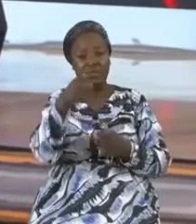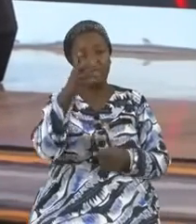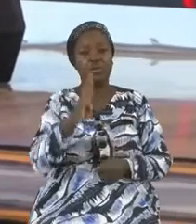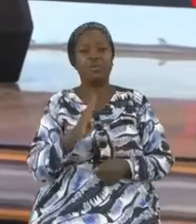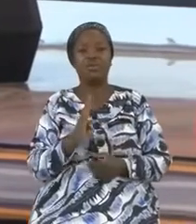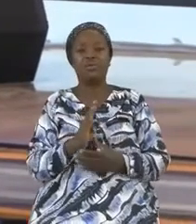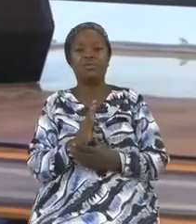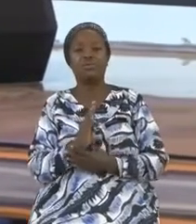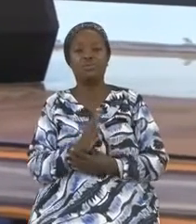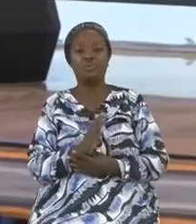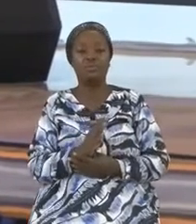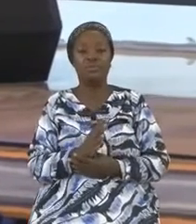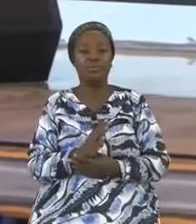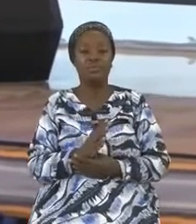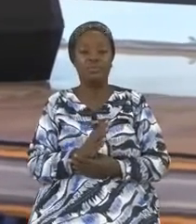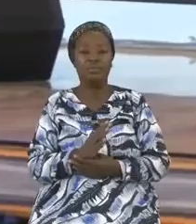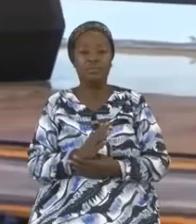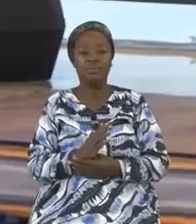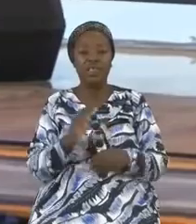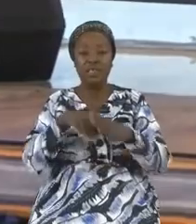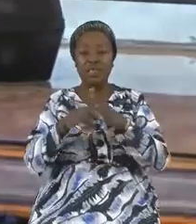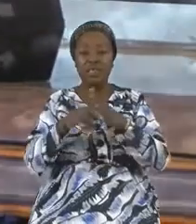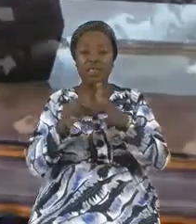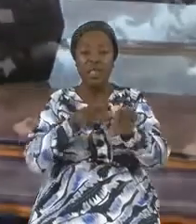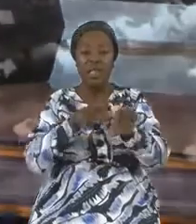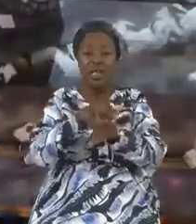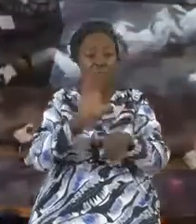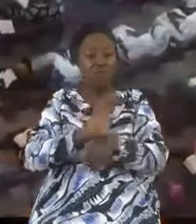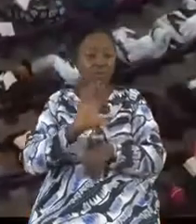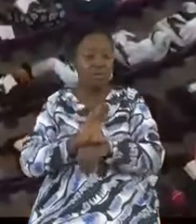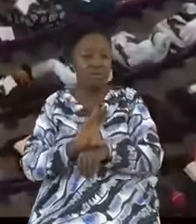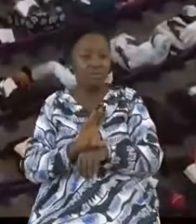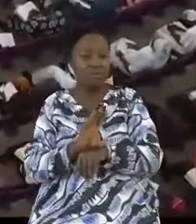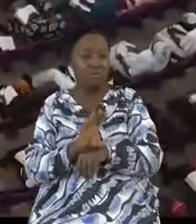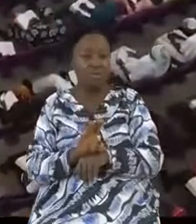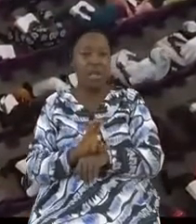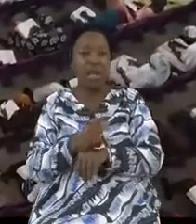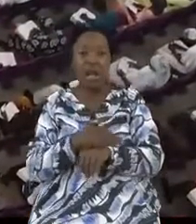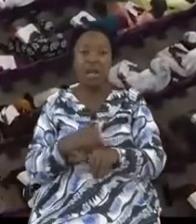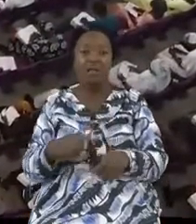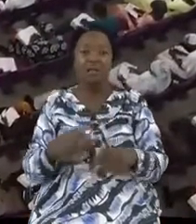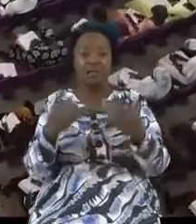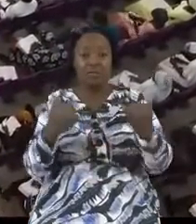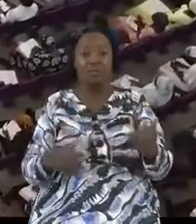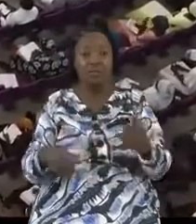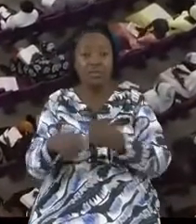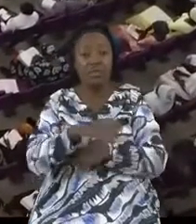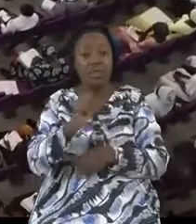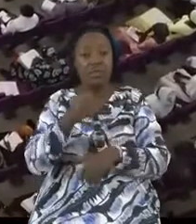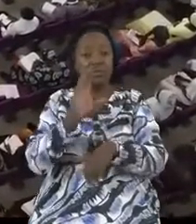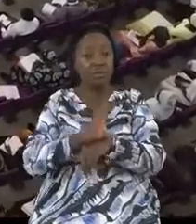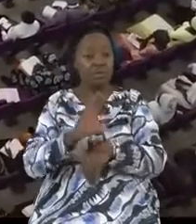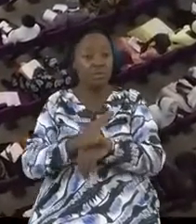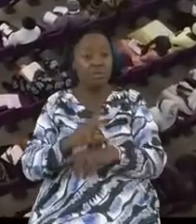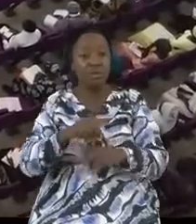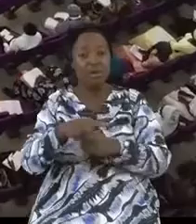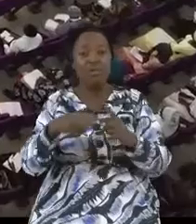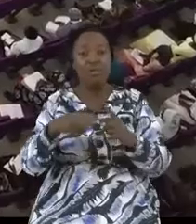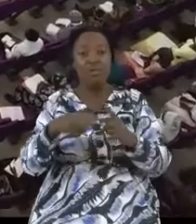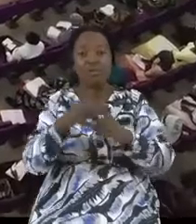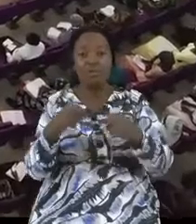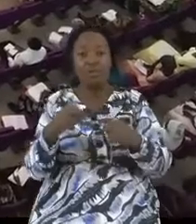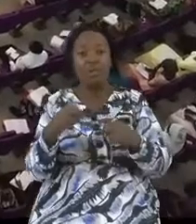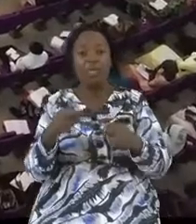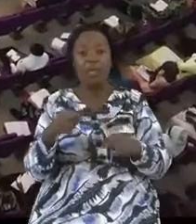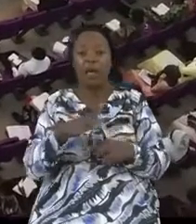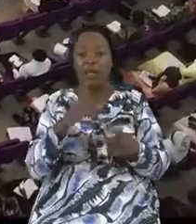God." In the early church, and in today's church, when you come and